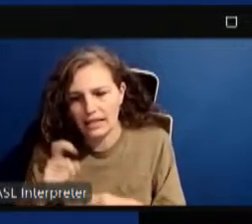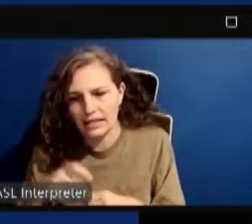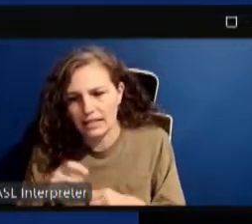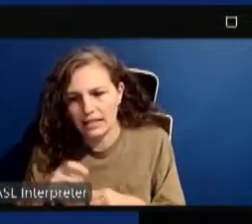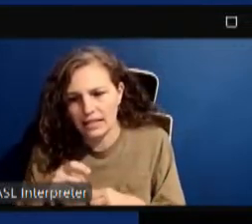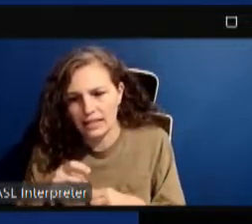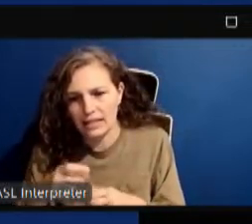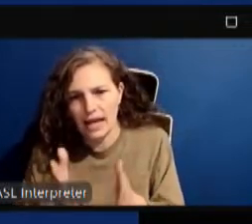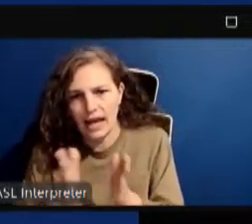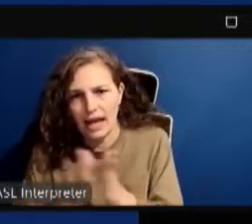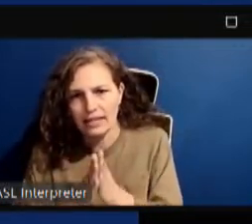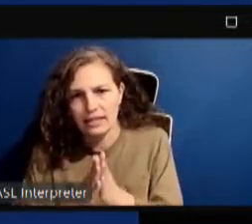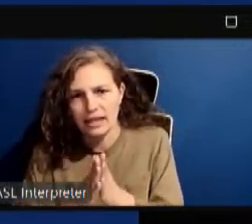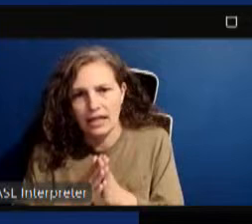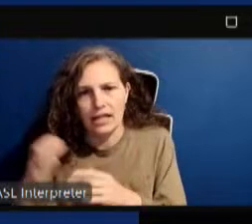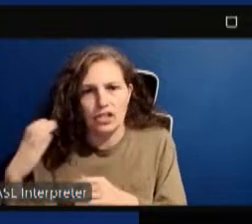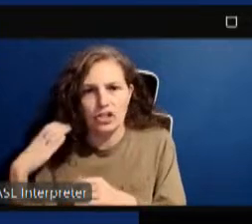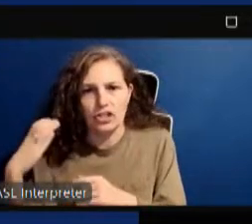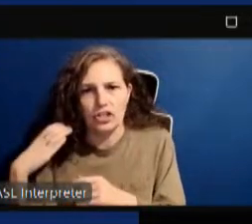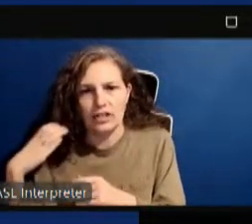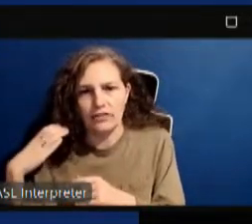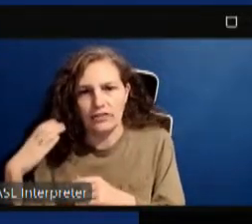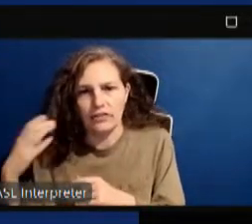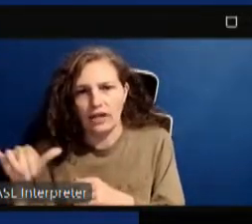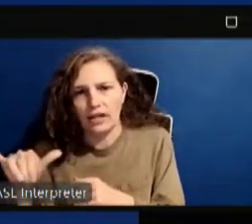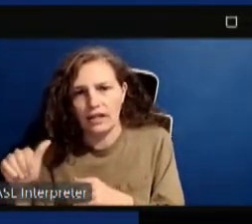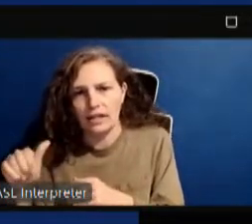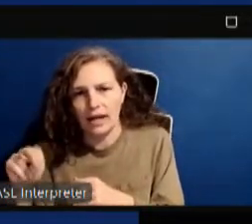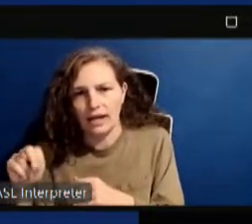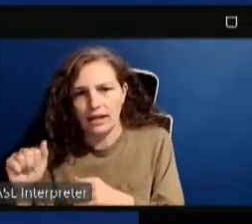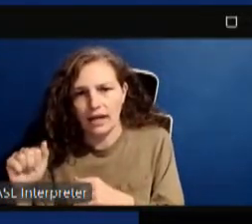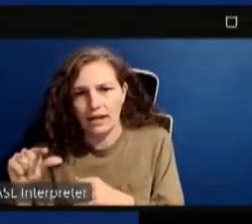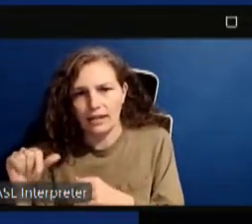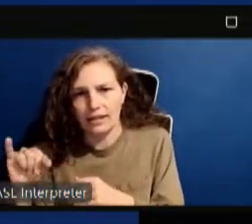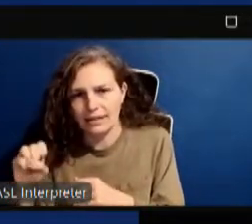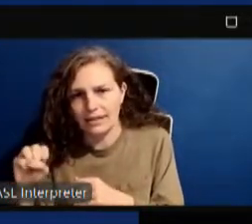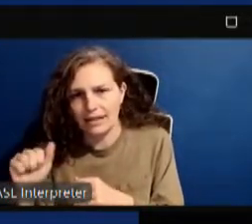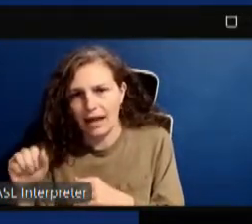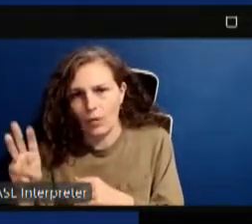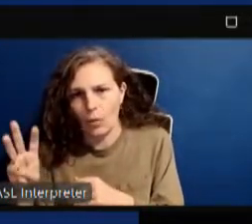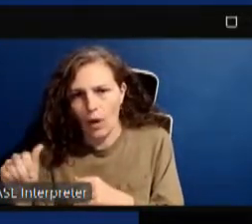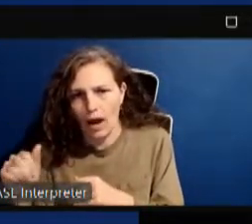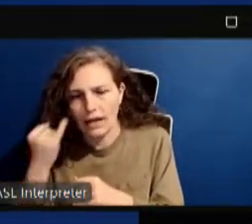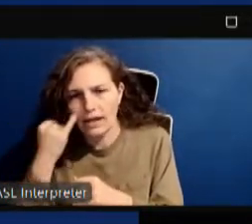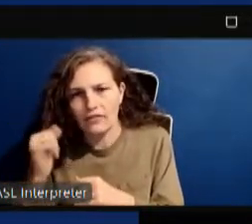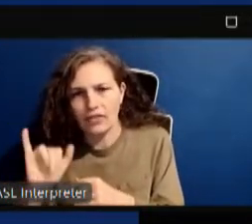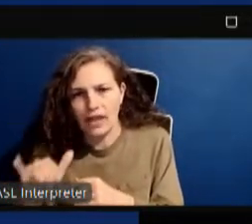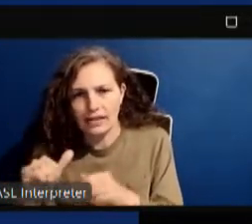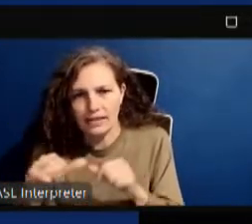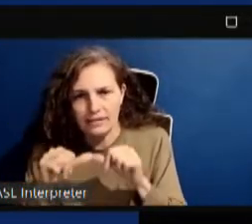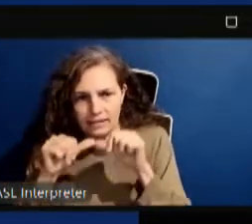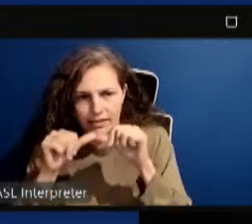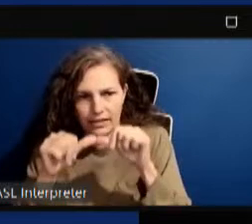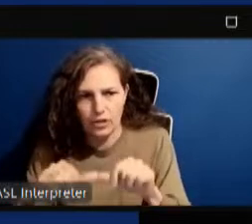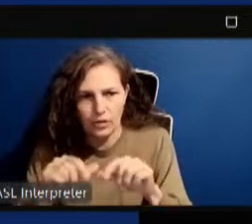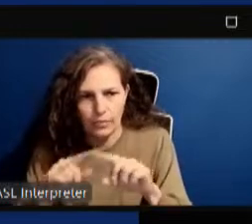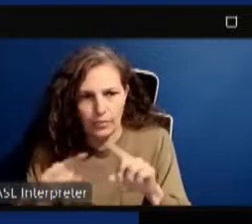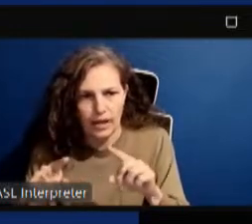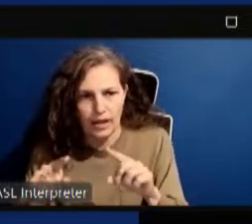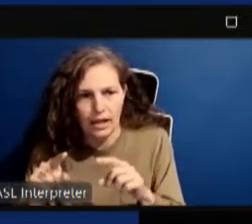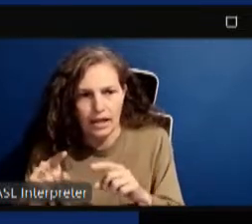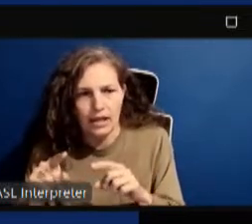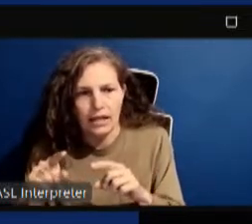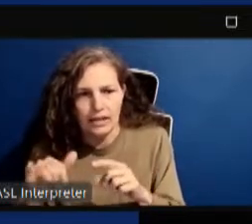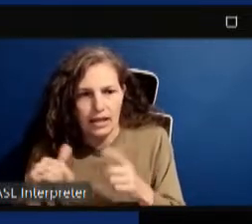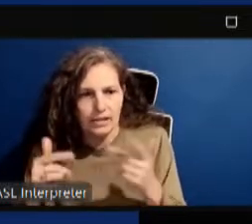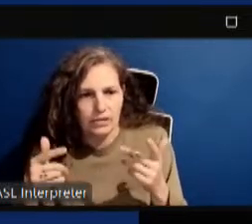Chief Yanagisawa if it's still going, but that is initially what had happened when both incidents